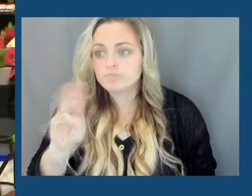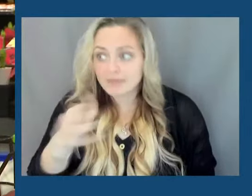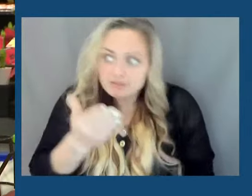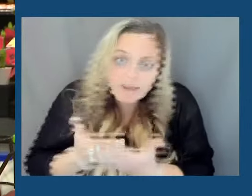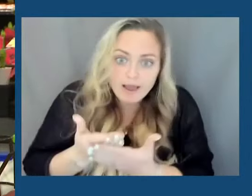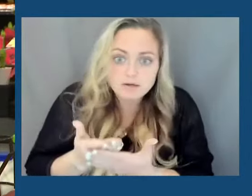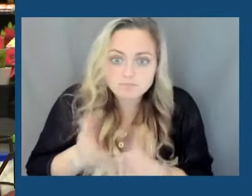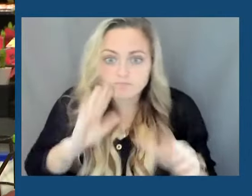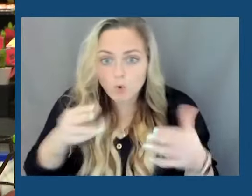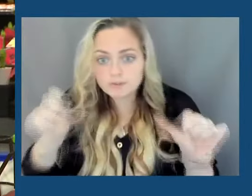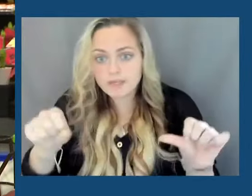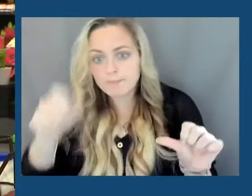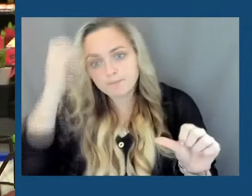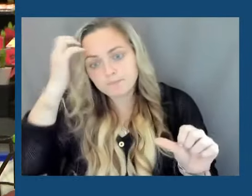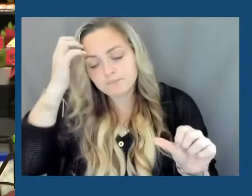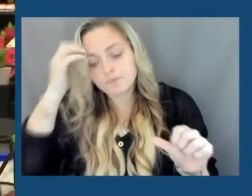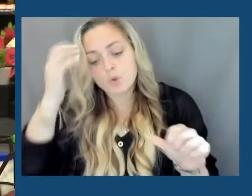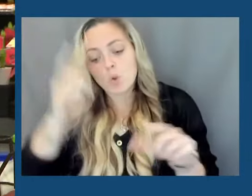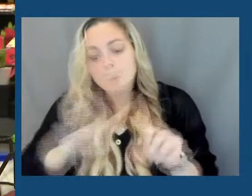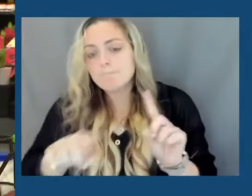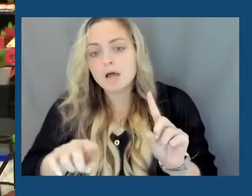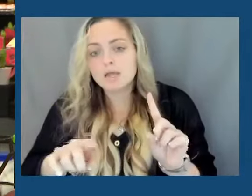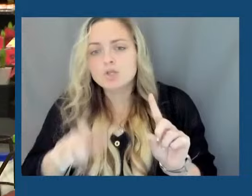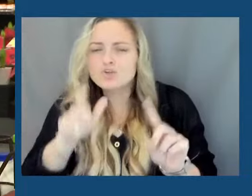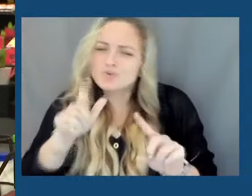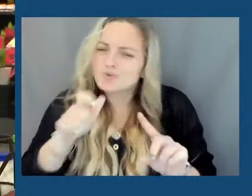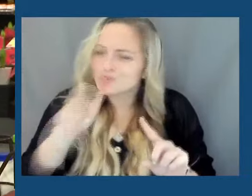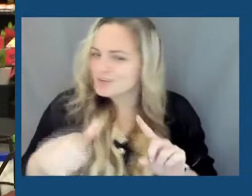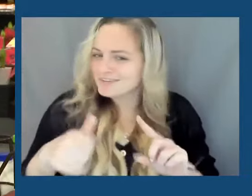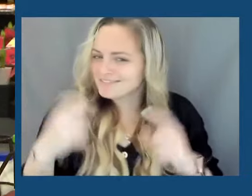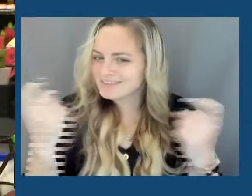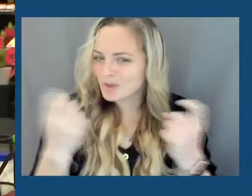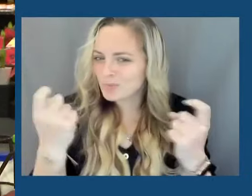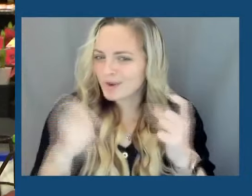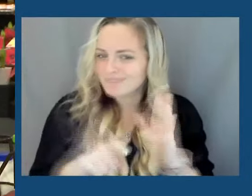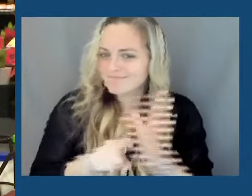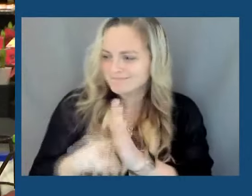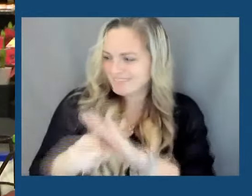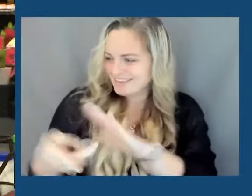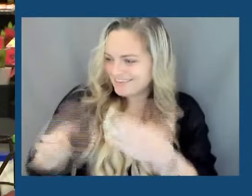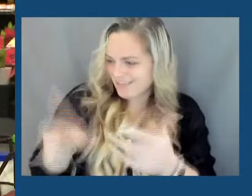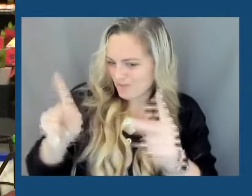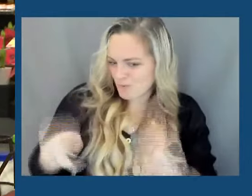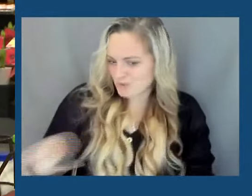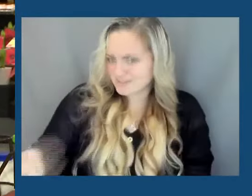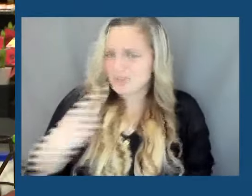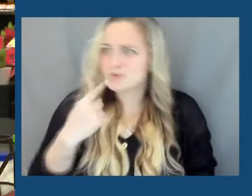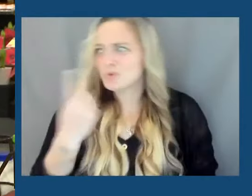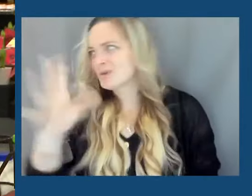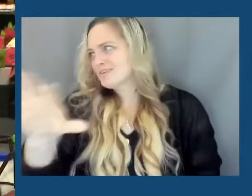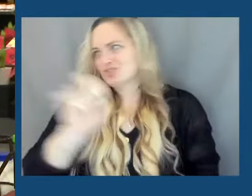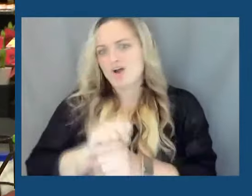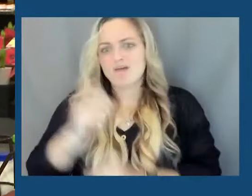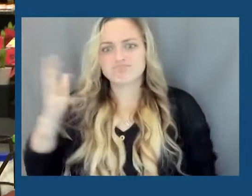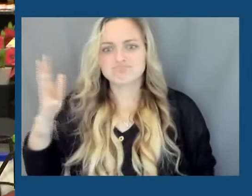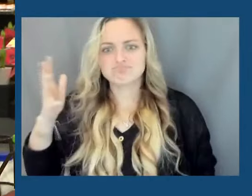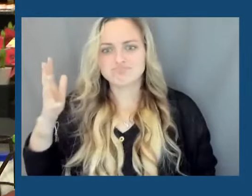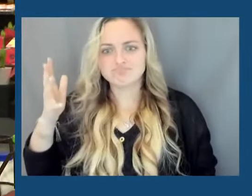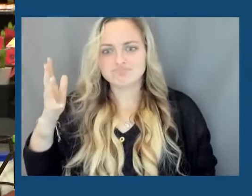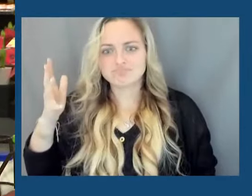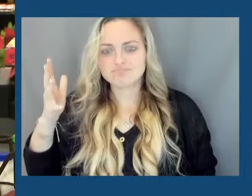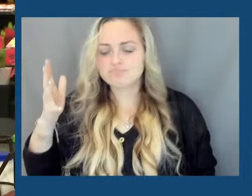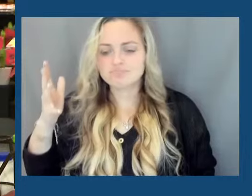on. But you do not celebrate the assassination of another human being who is just doing his job. And we don't